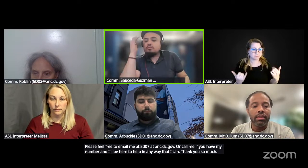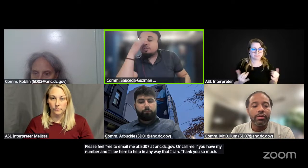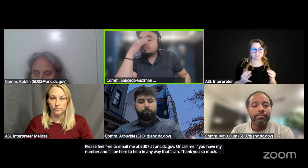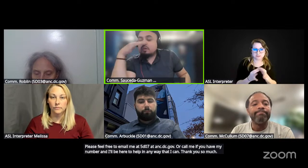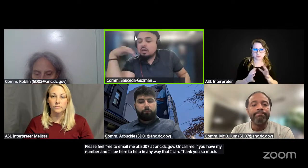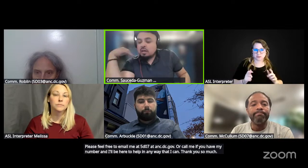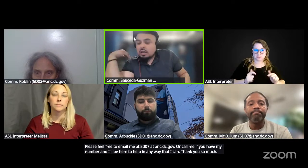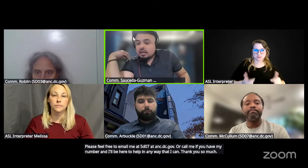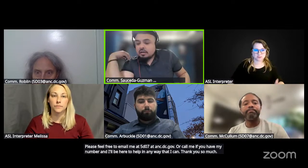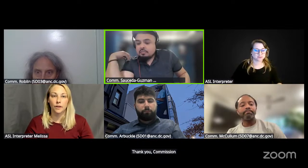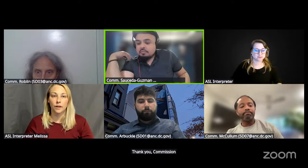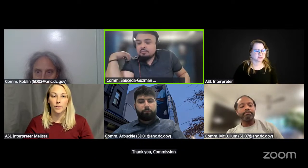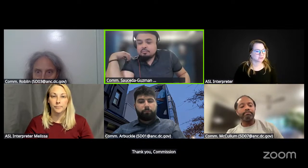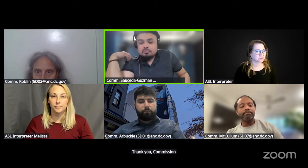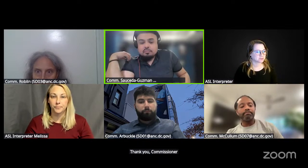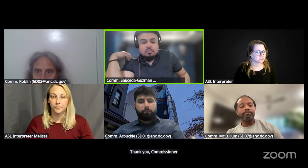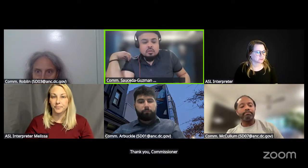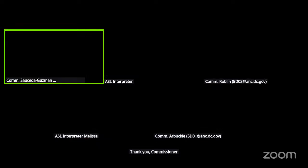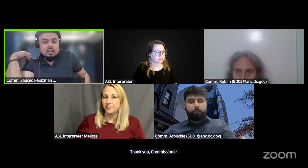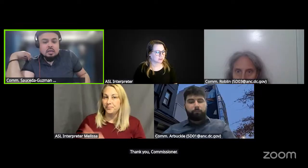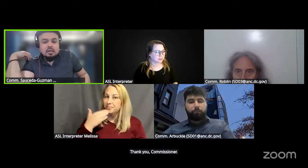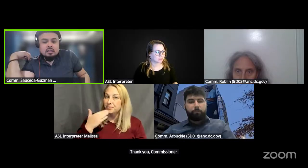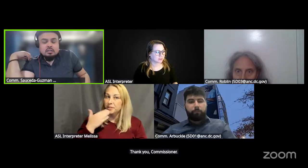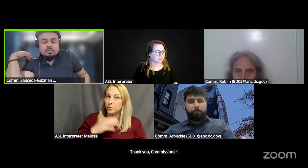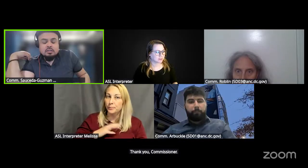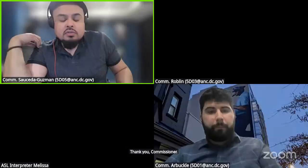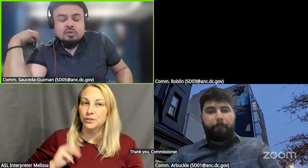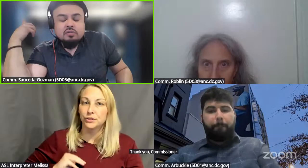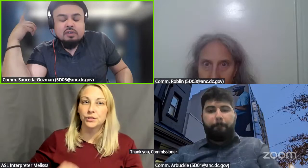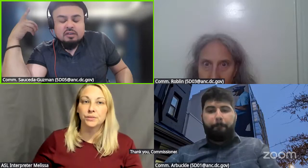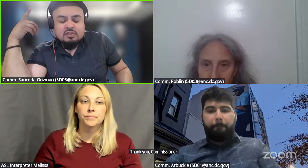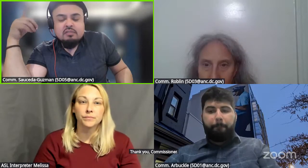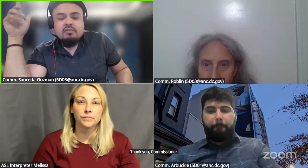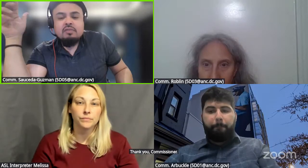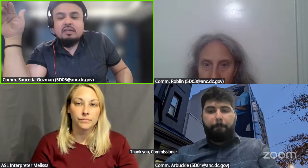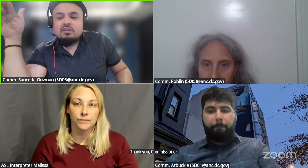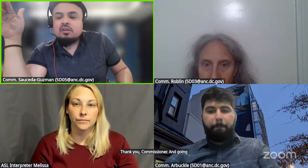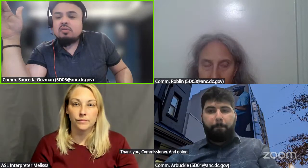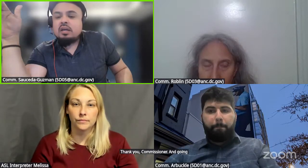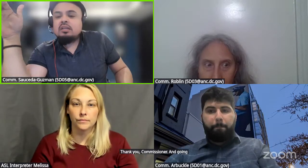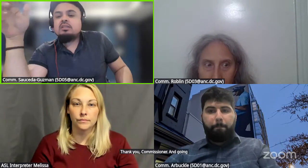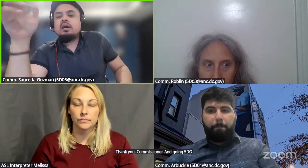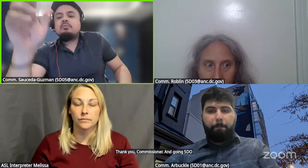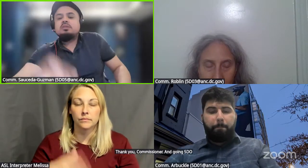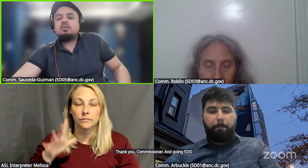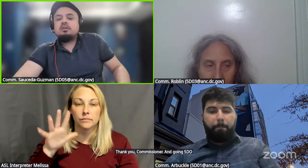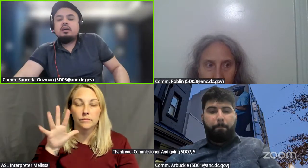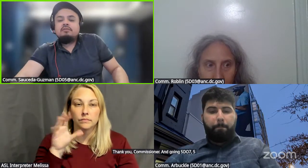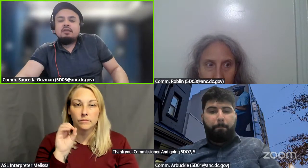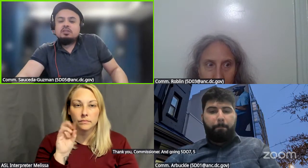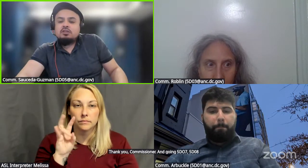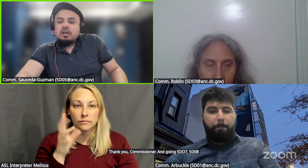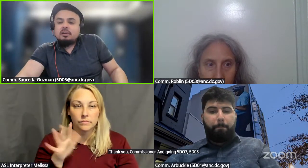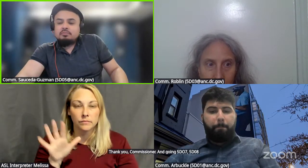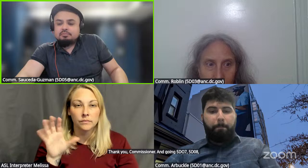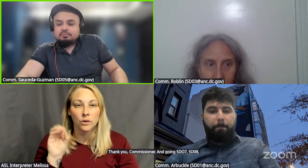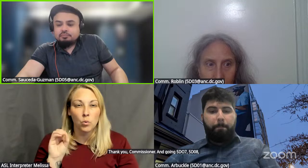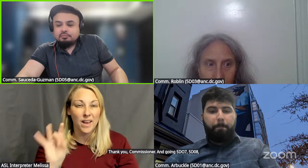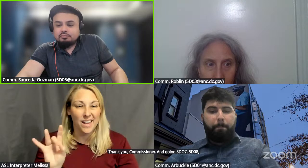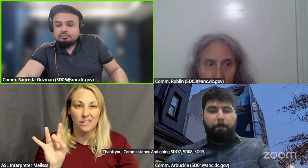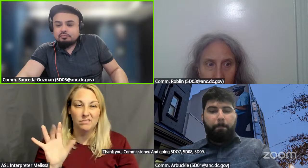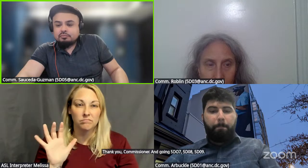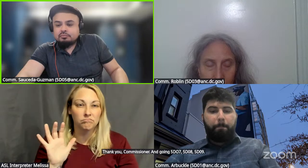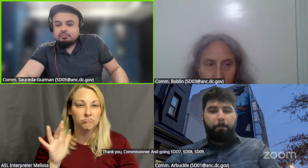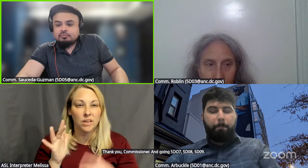you, Commissioner. Um, and going 5D07, 5D08, absent, 5D09.